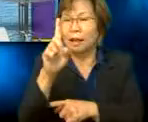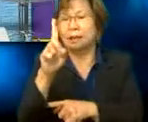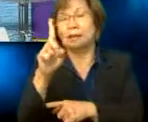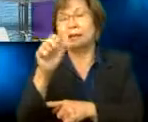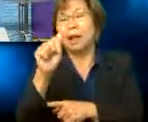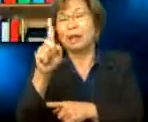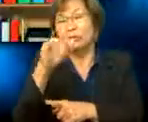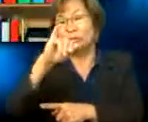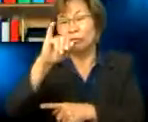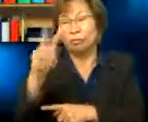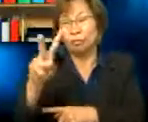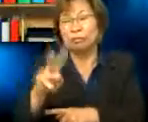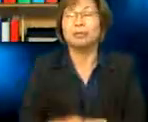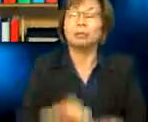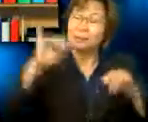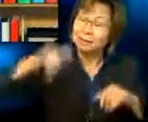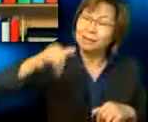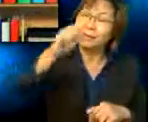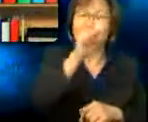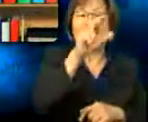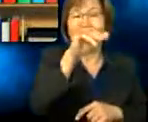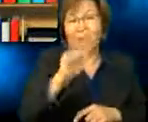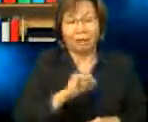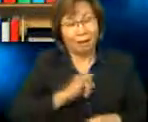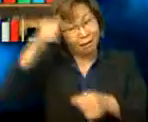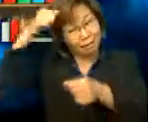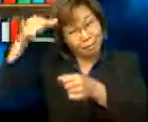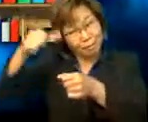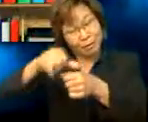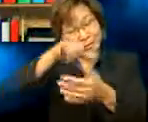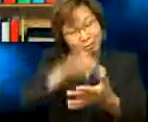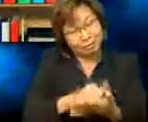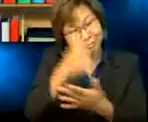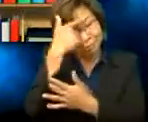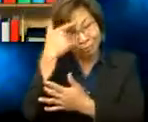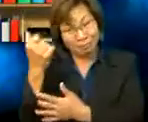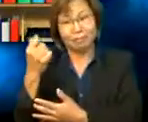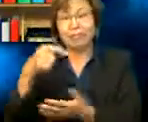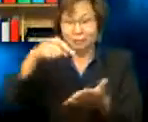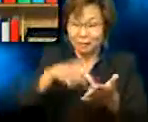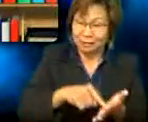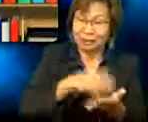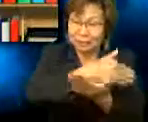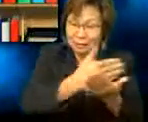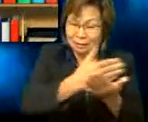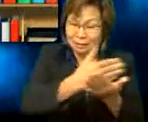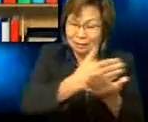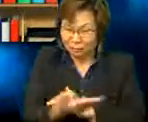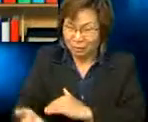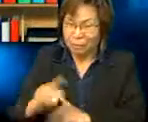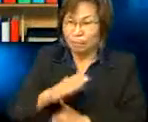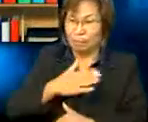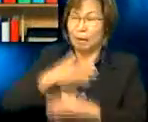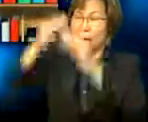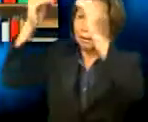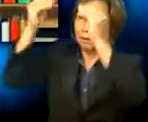and adverbs. Yes, Mr. Aris, I'll remember that because this is something